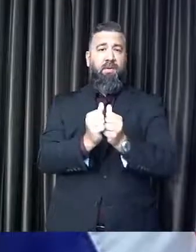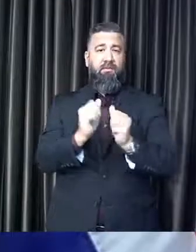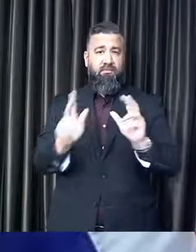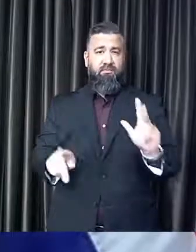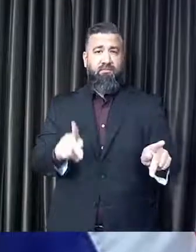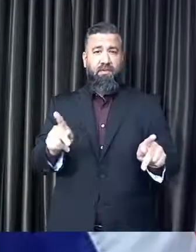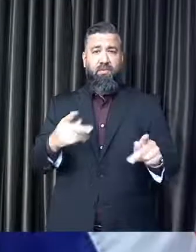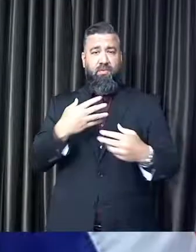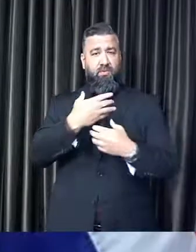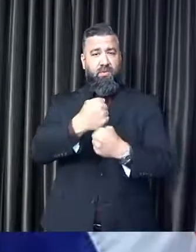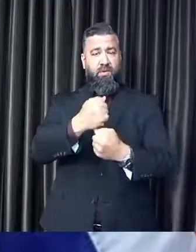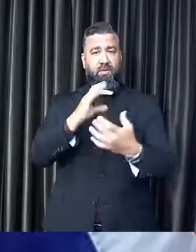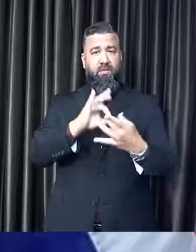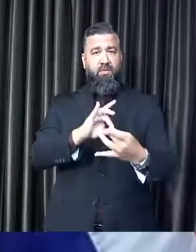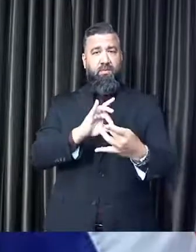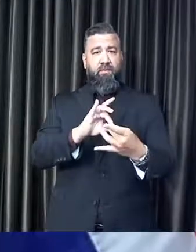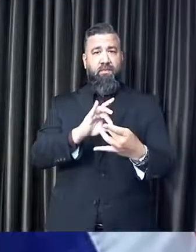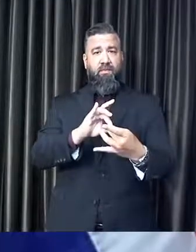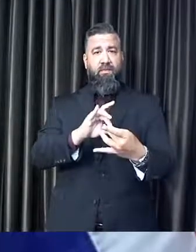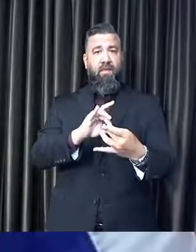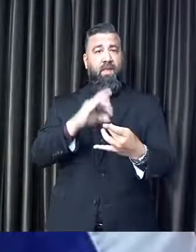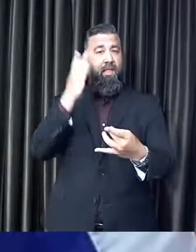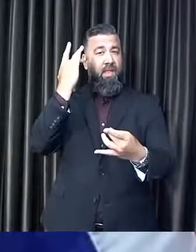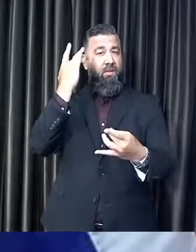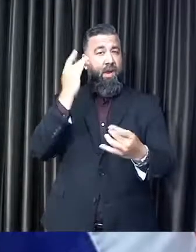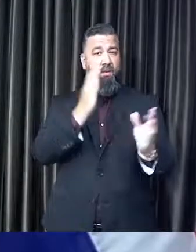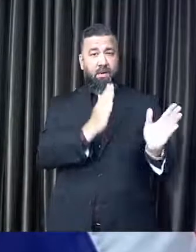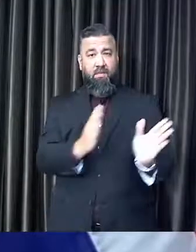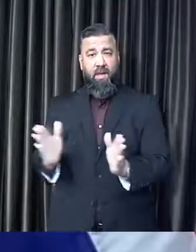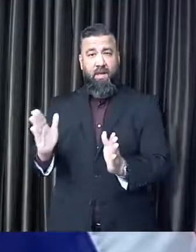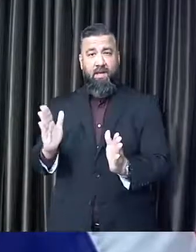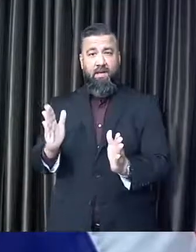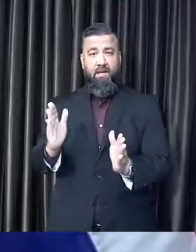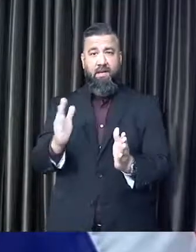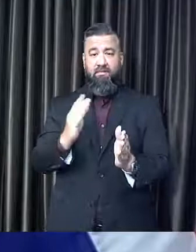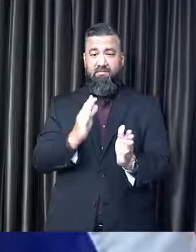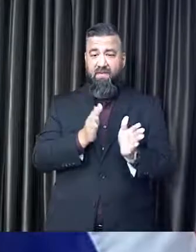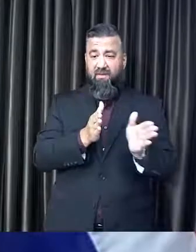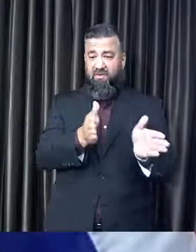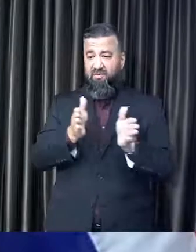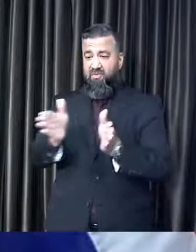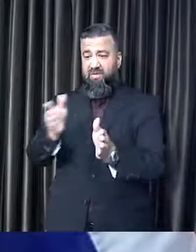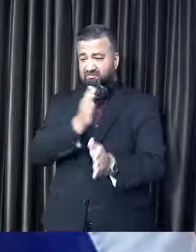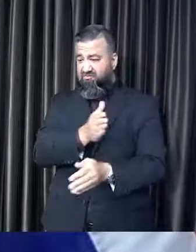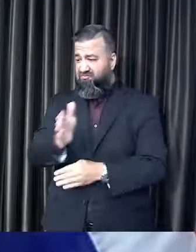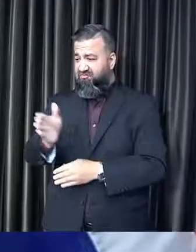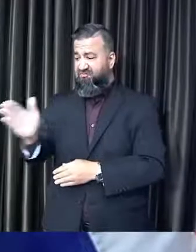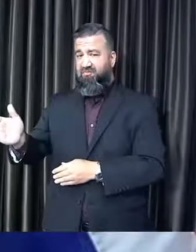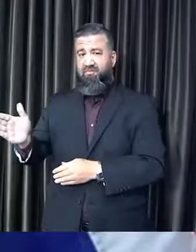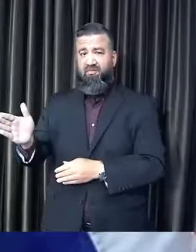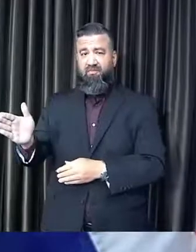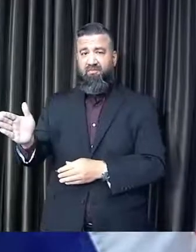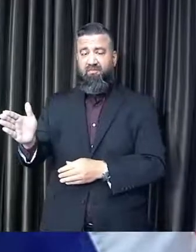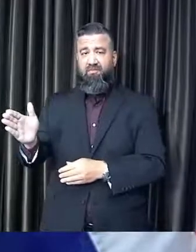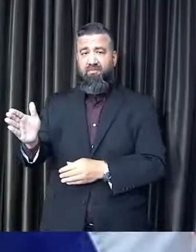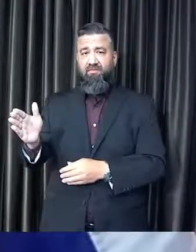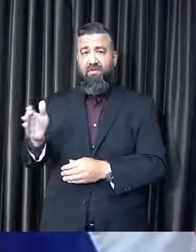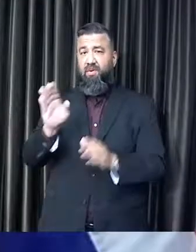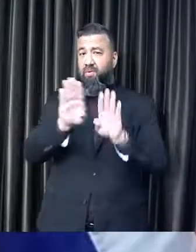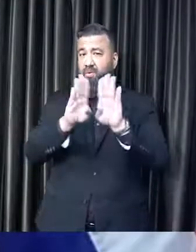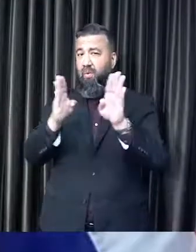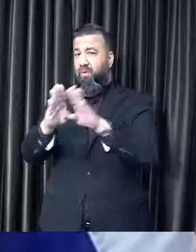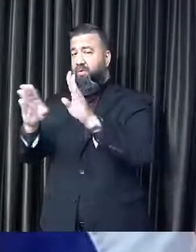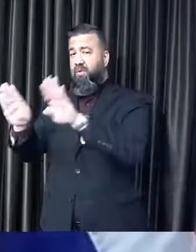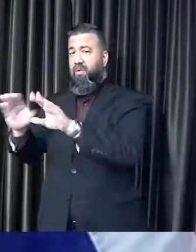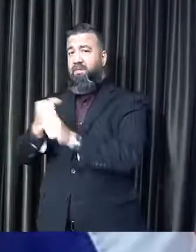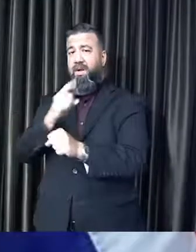And that's why we're planning a block-by-block, door-to-door campaign in vulnerable neighborhoods to ensure residents have the information they need